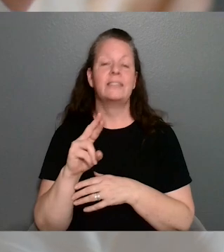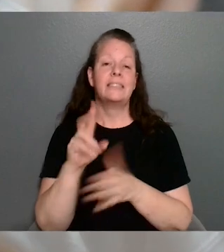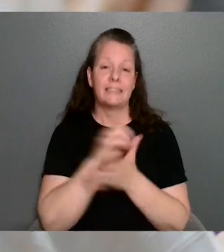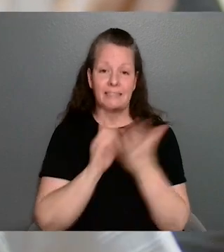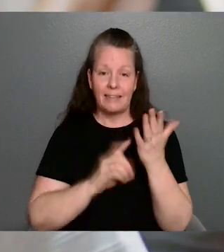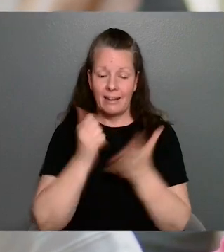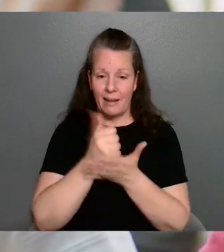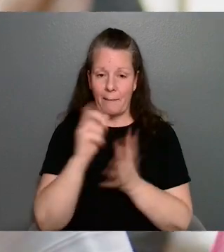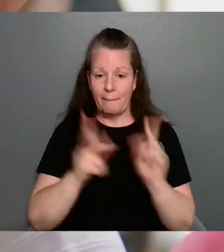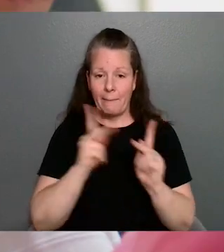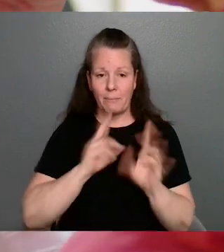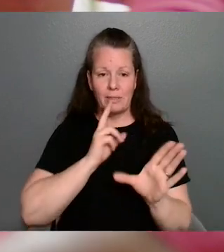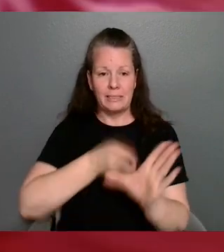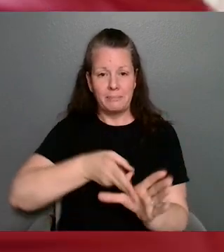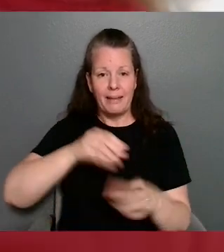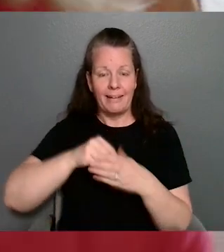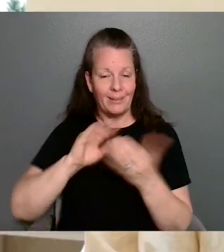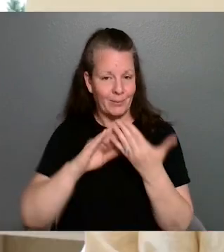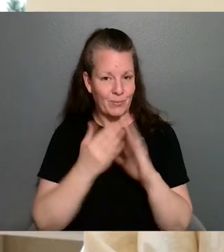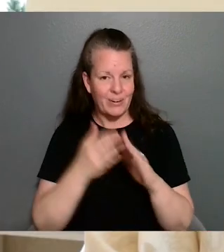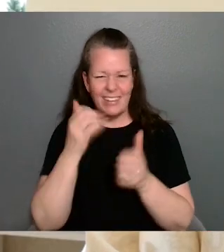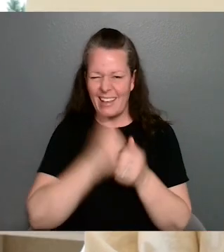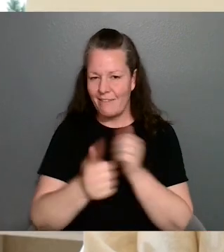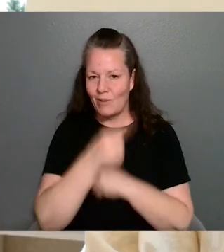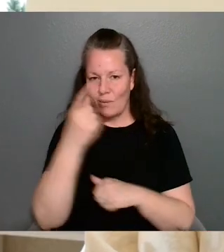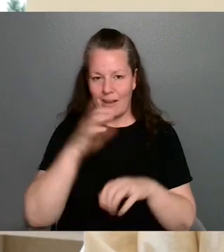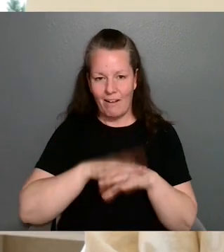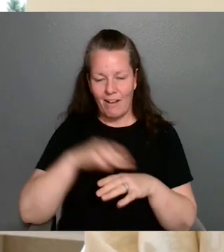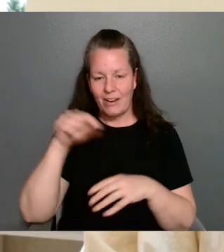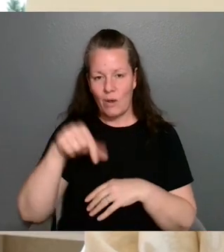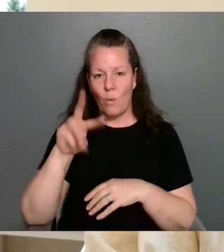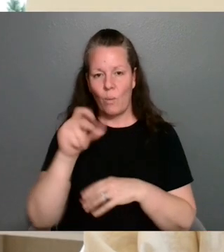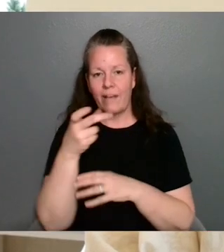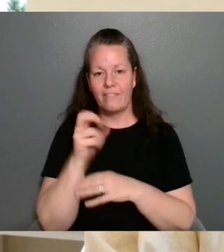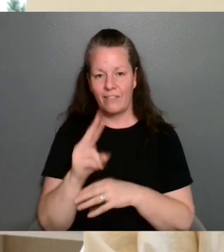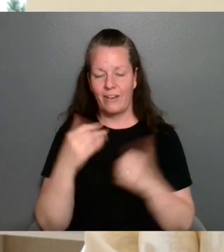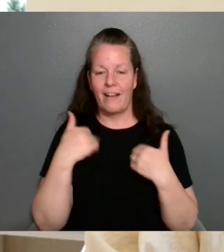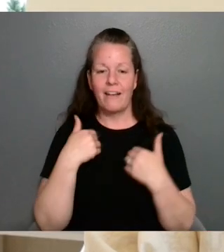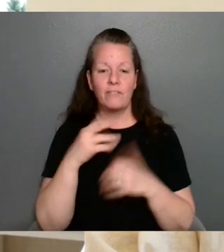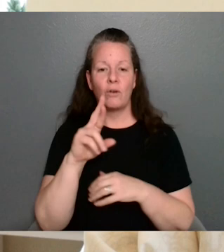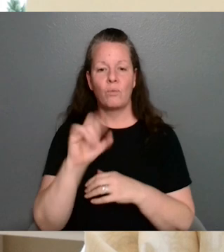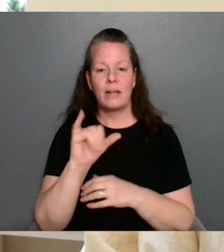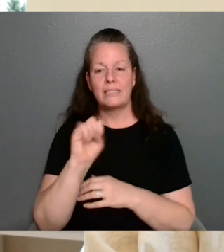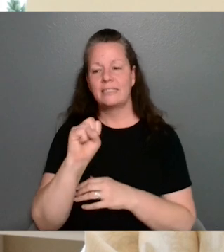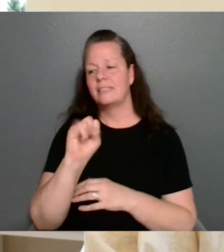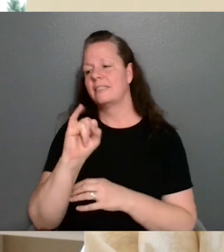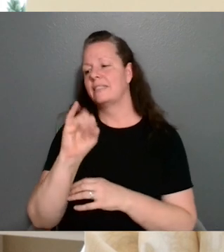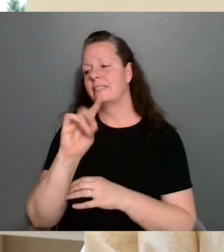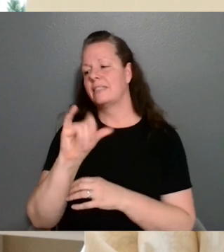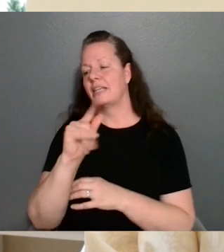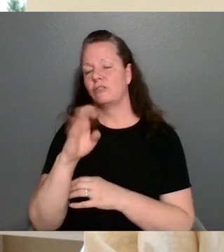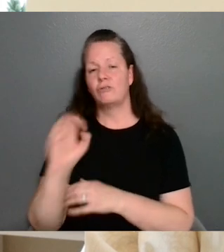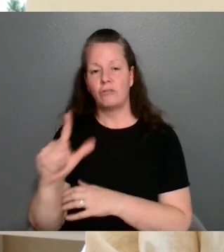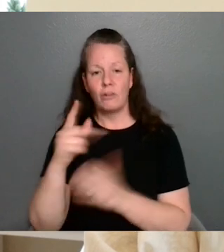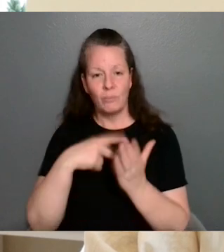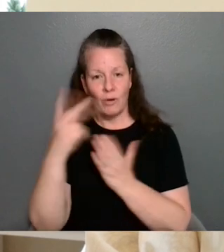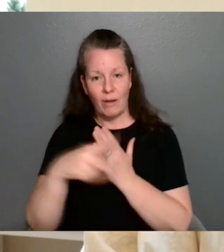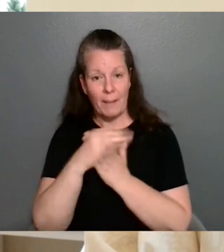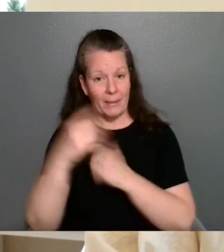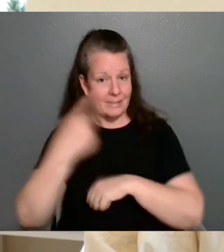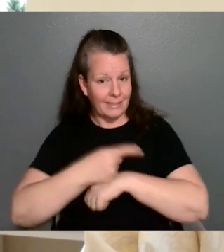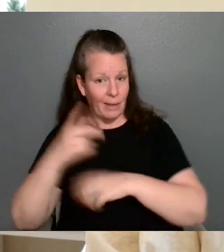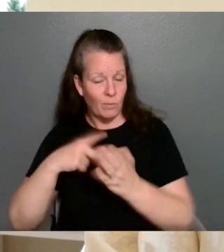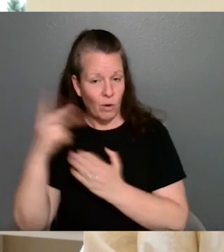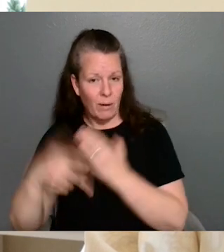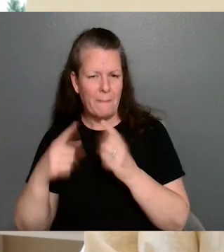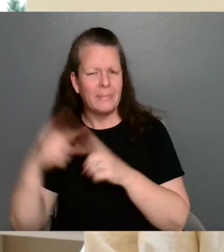people participate in their community. Everyone on this waiver has a residential program and a day program, but day